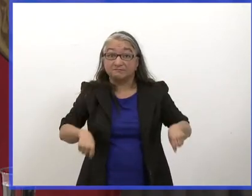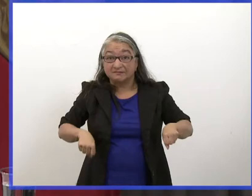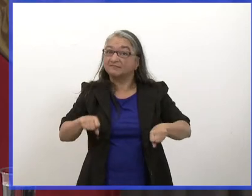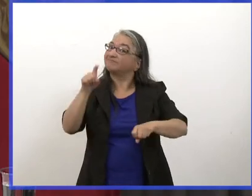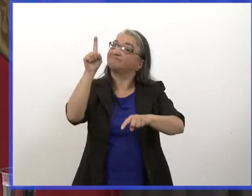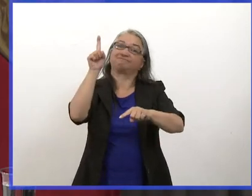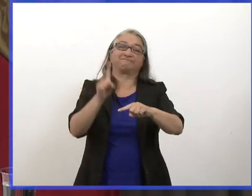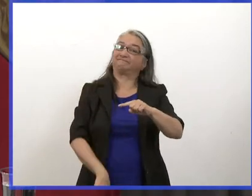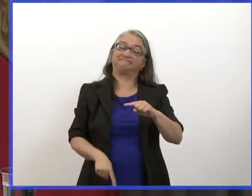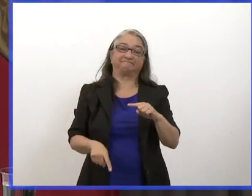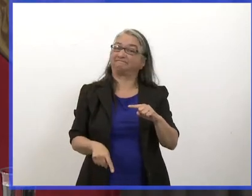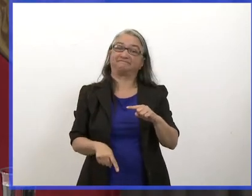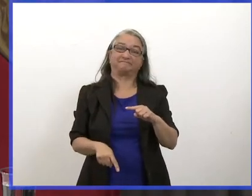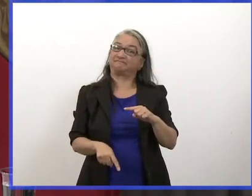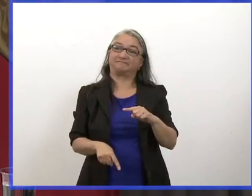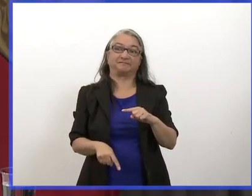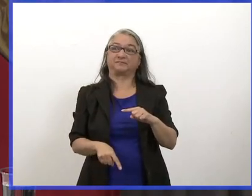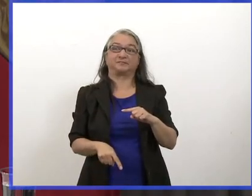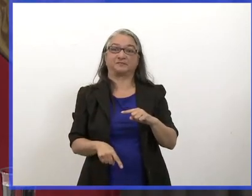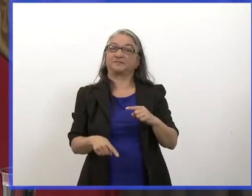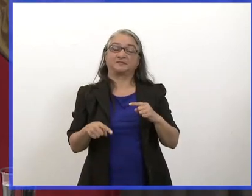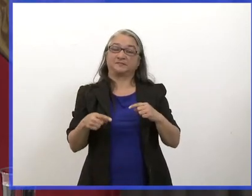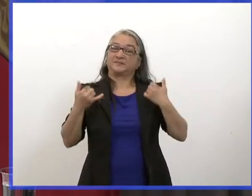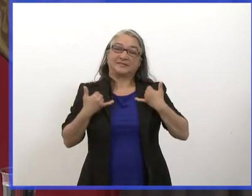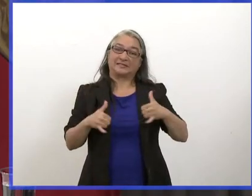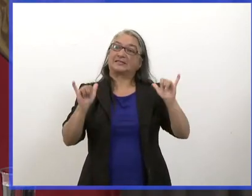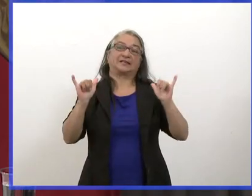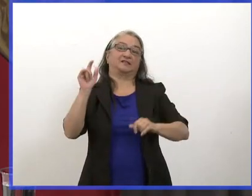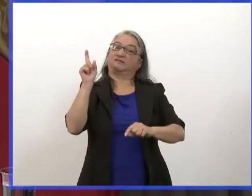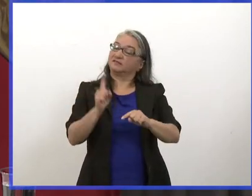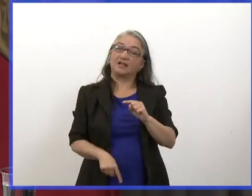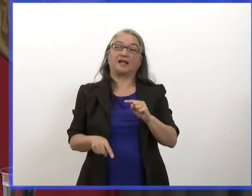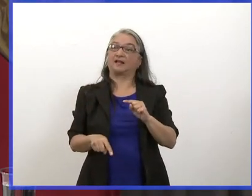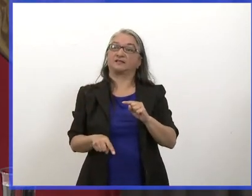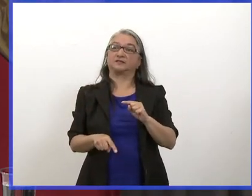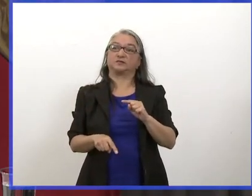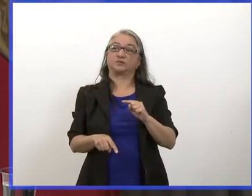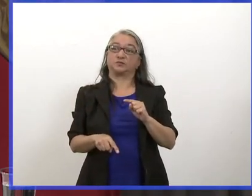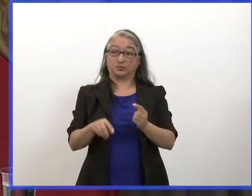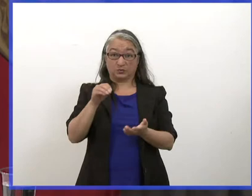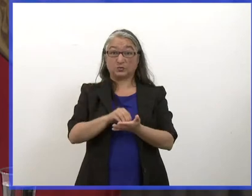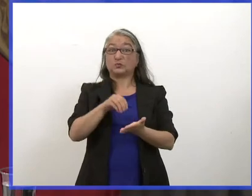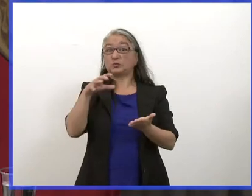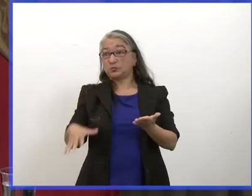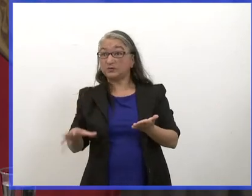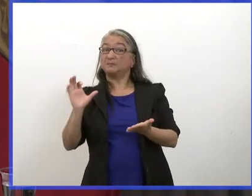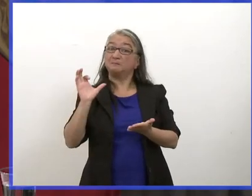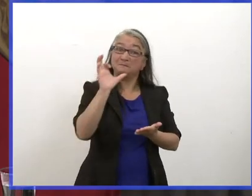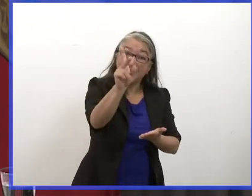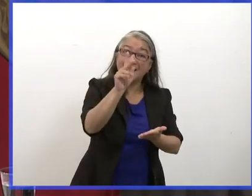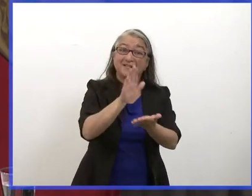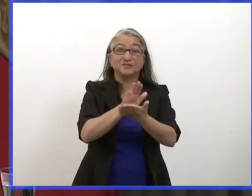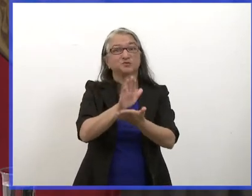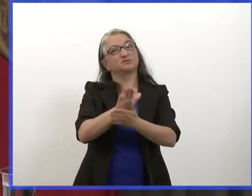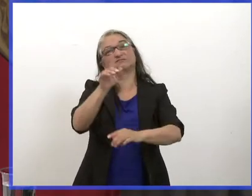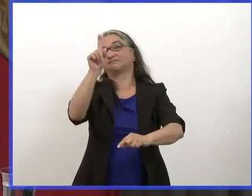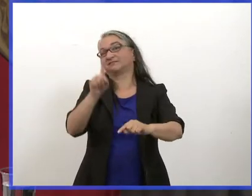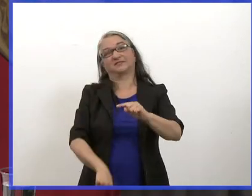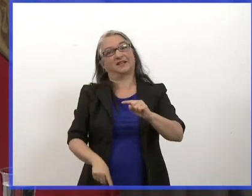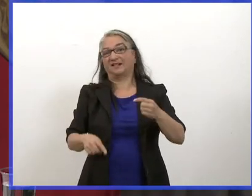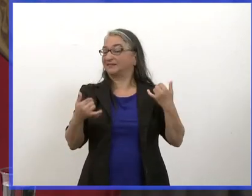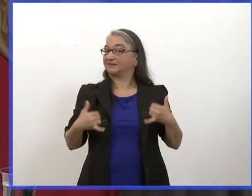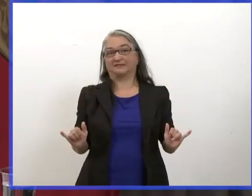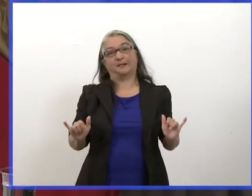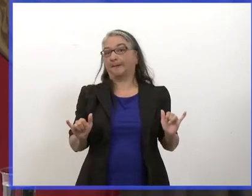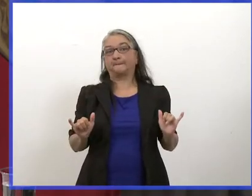are currently in remote learning situations back into the classroom either just yet. Which is why today we